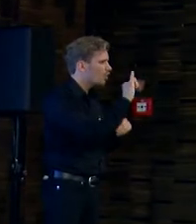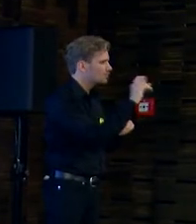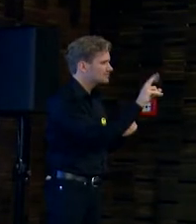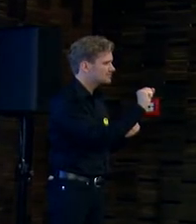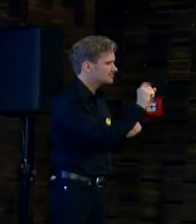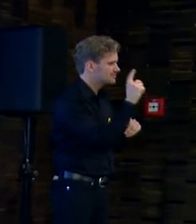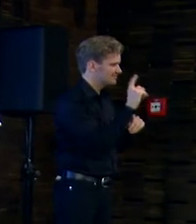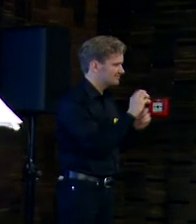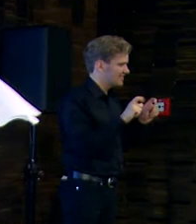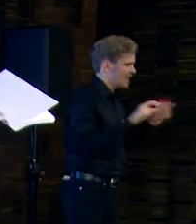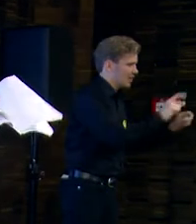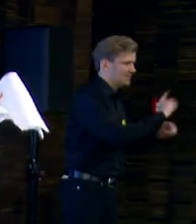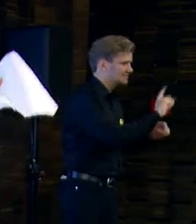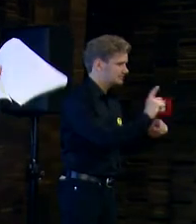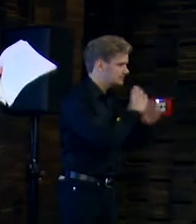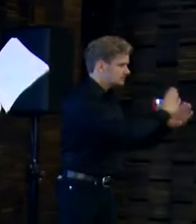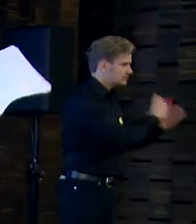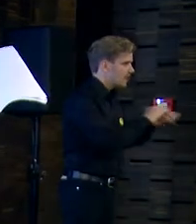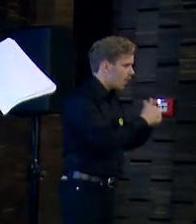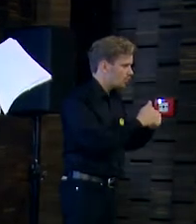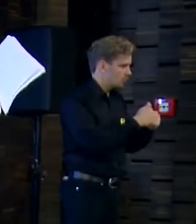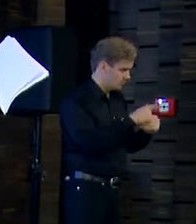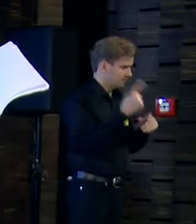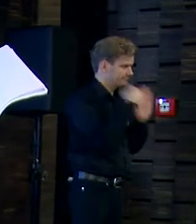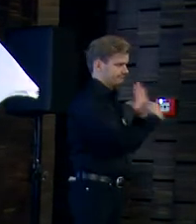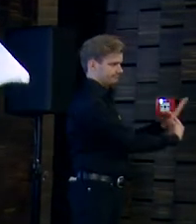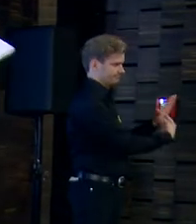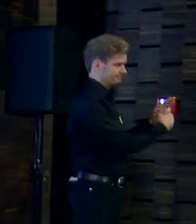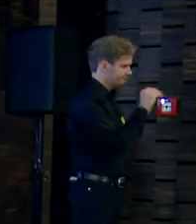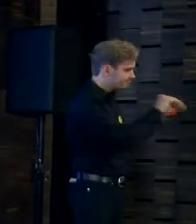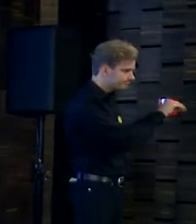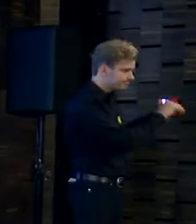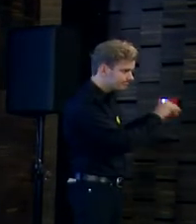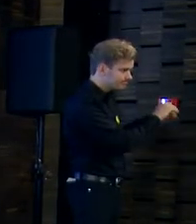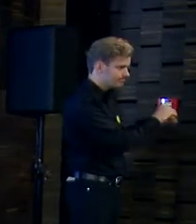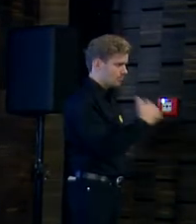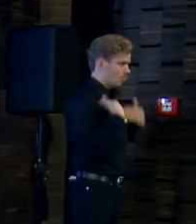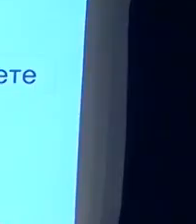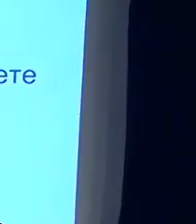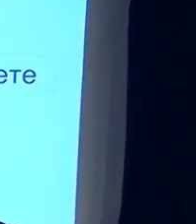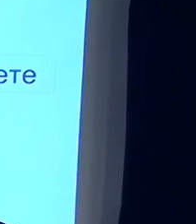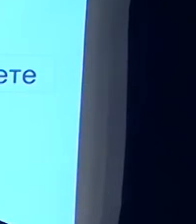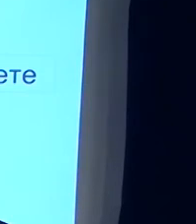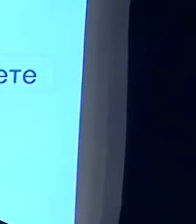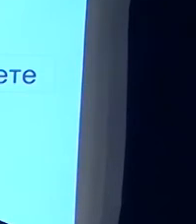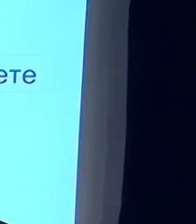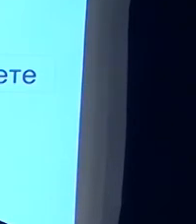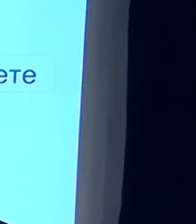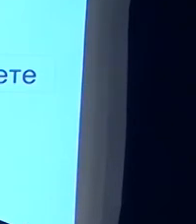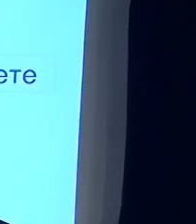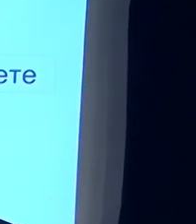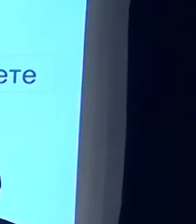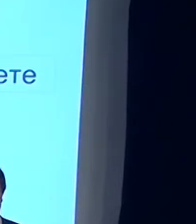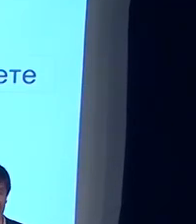the conclusions of the project was that family members and support persons benefit